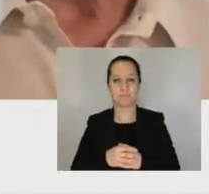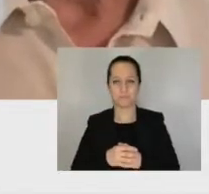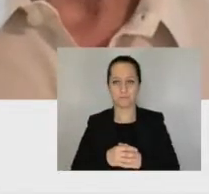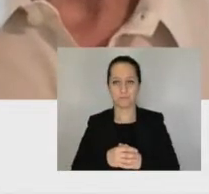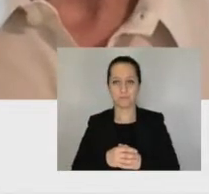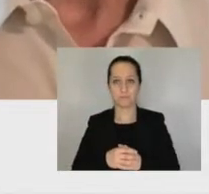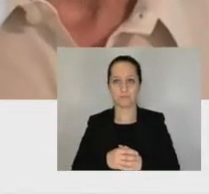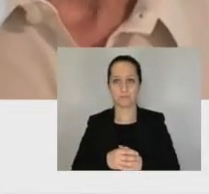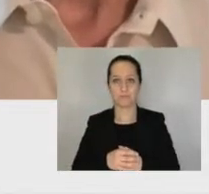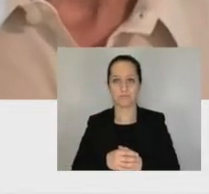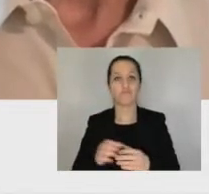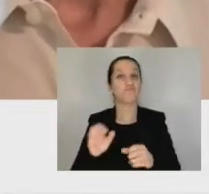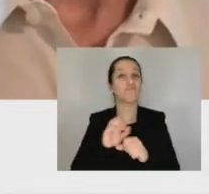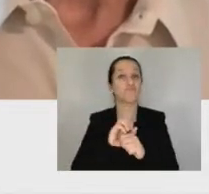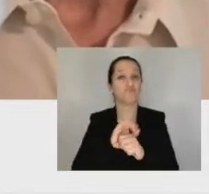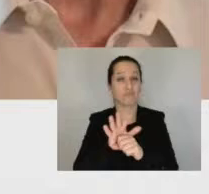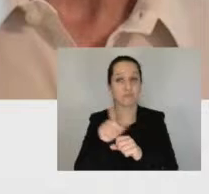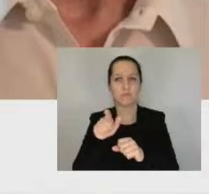areas.